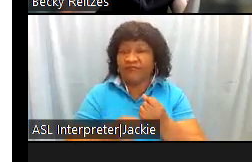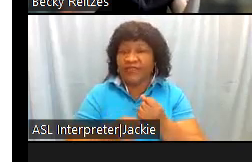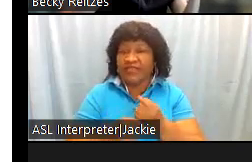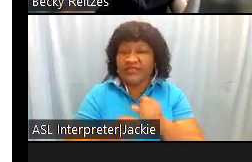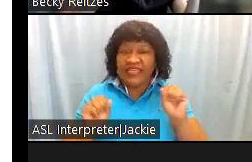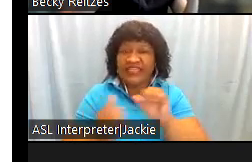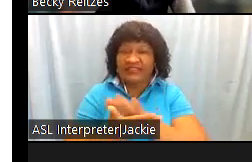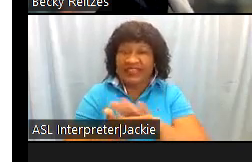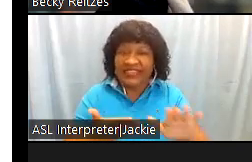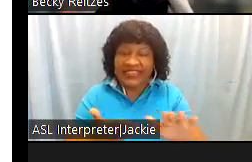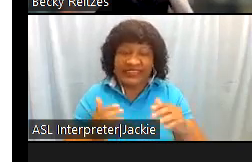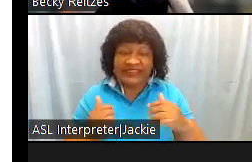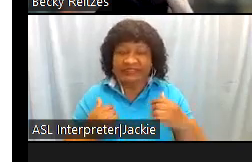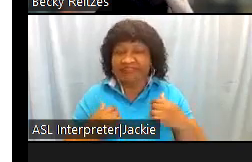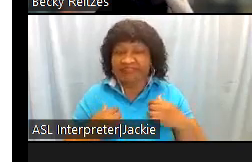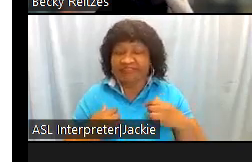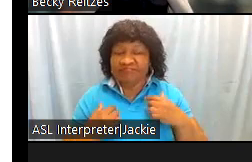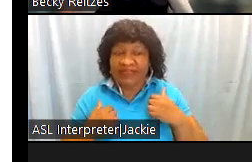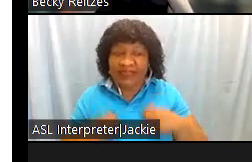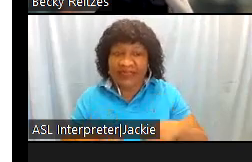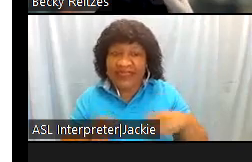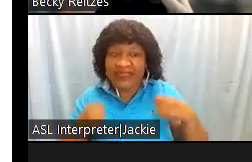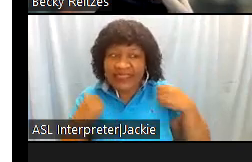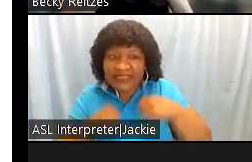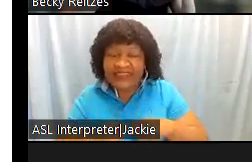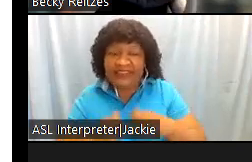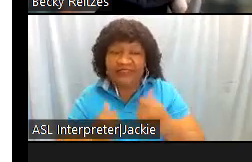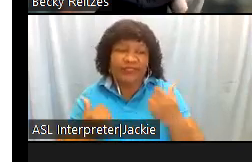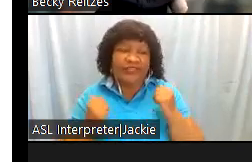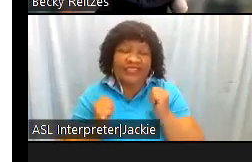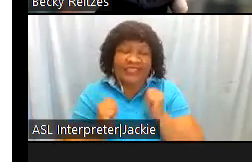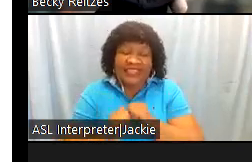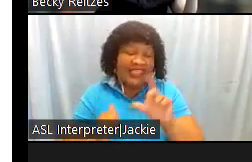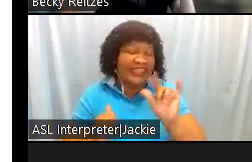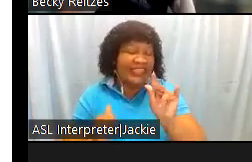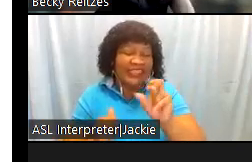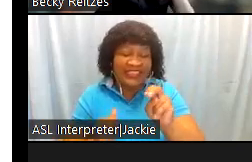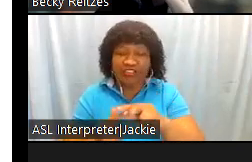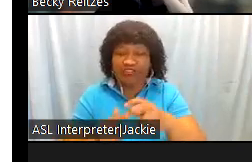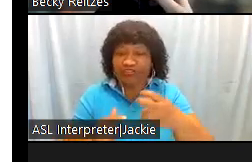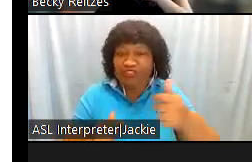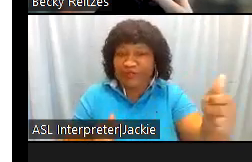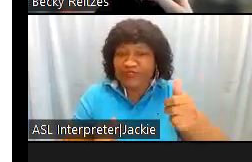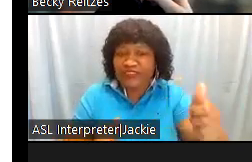clean linens, security, we have transportation and cable, and so all of that stuff is available at